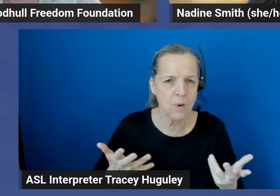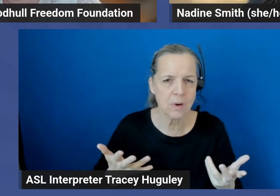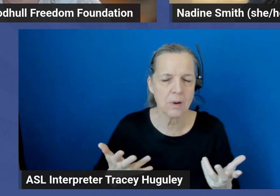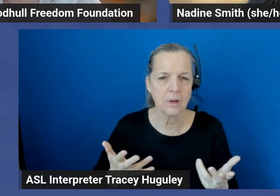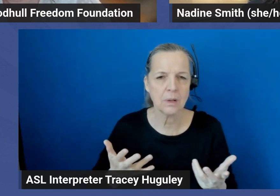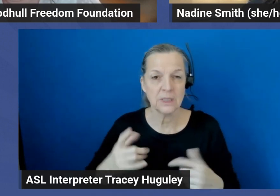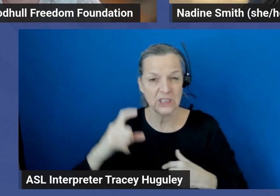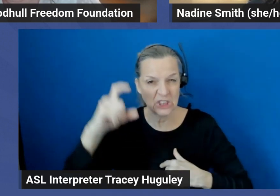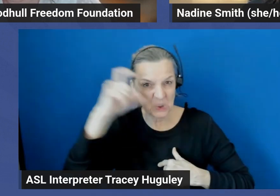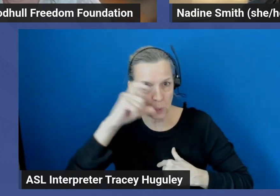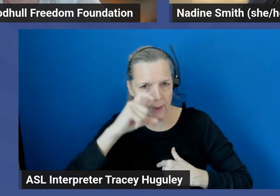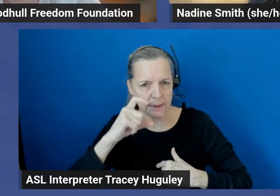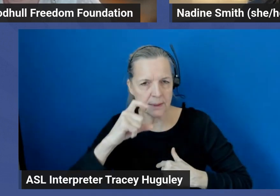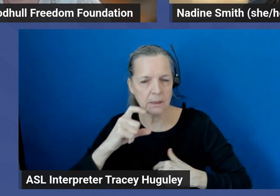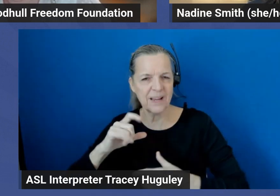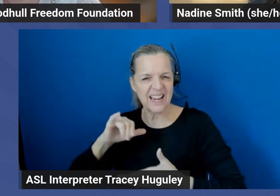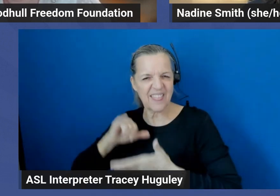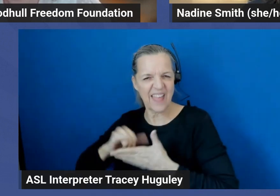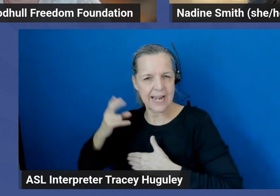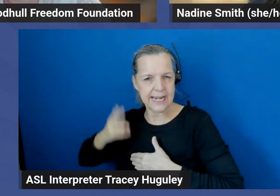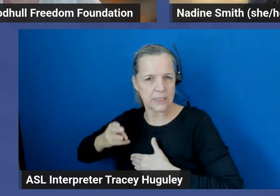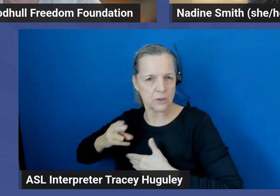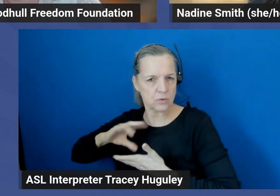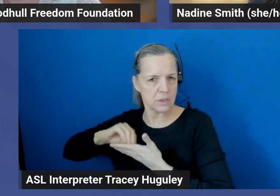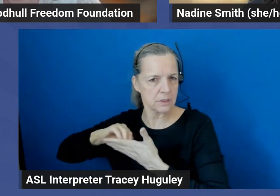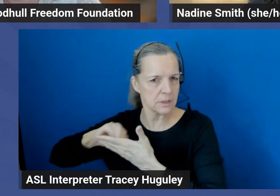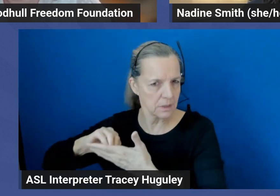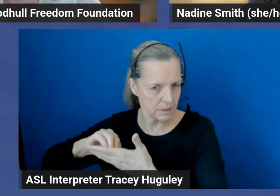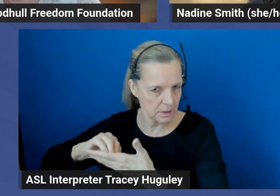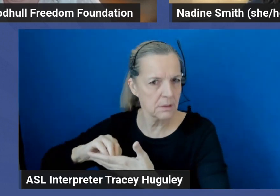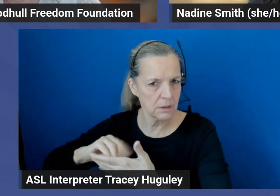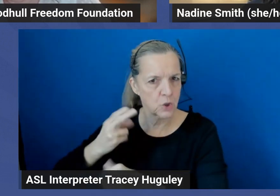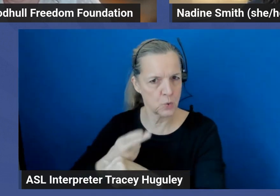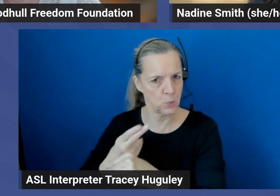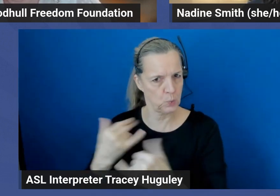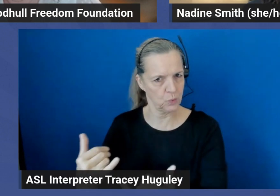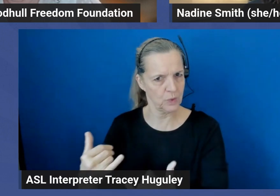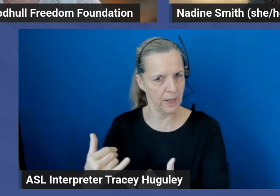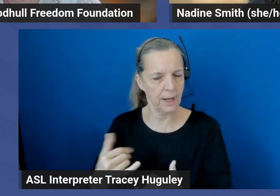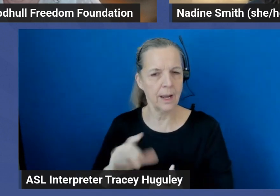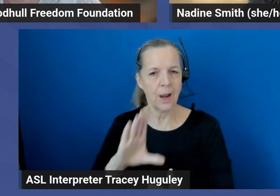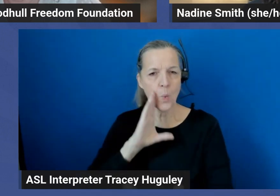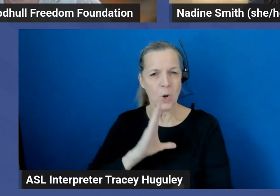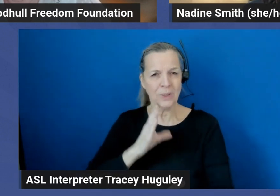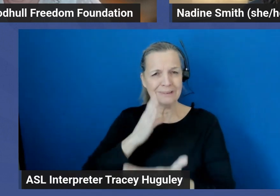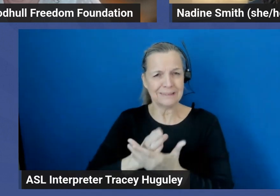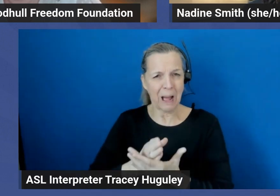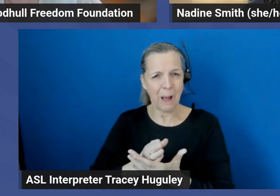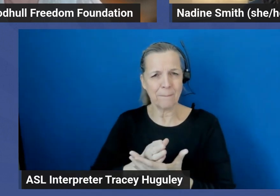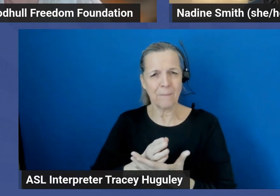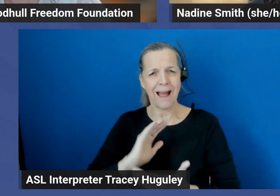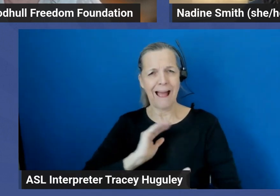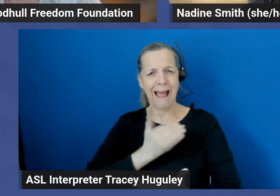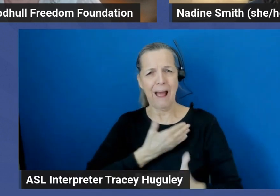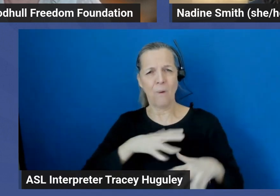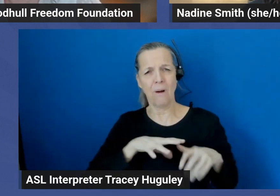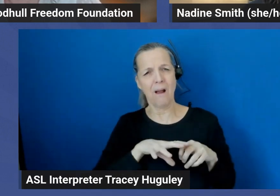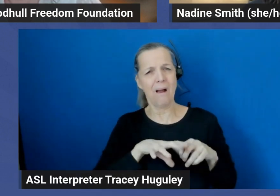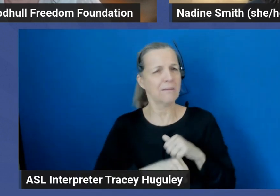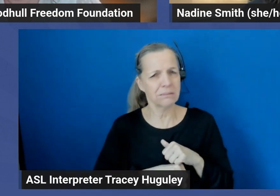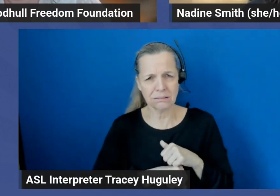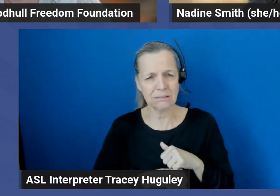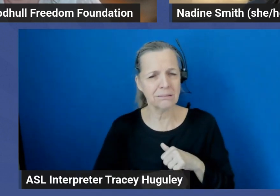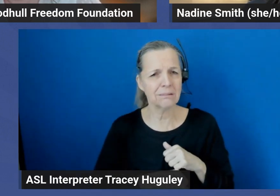is wisdom in that history. And I think it will stop us from despairing if we